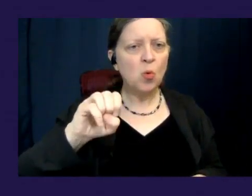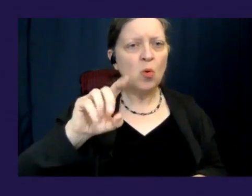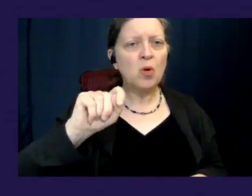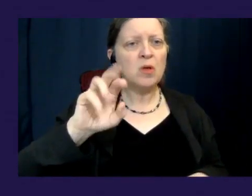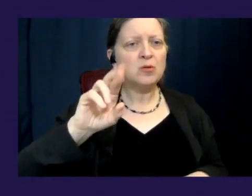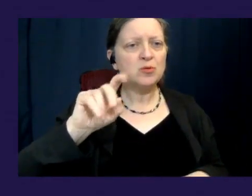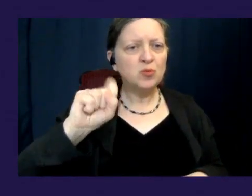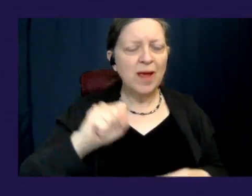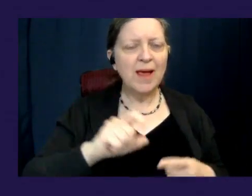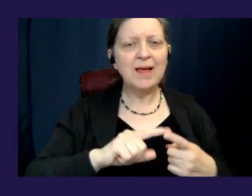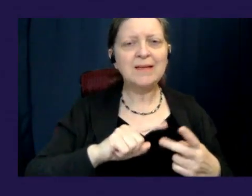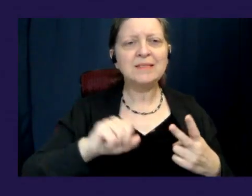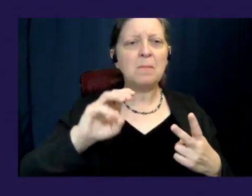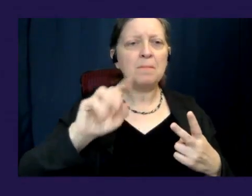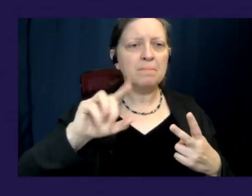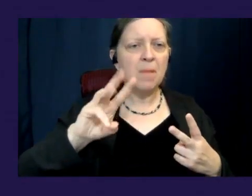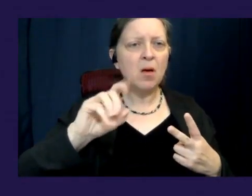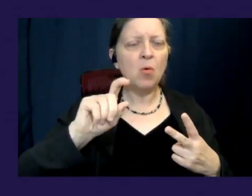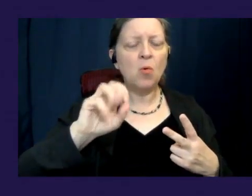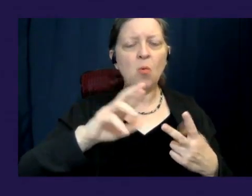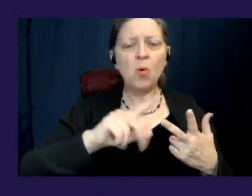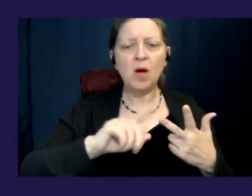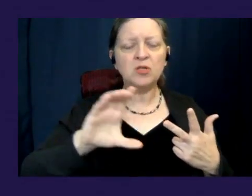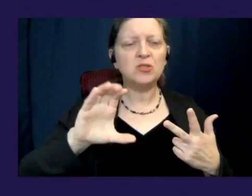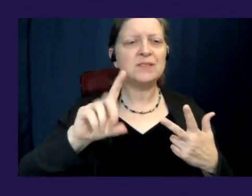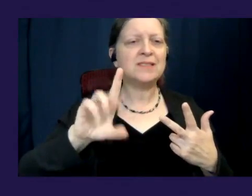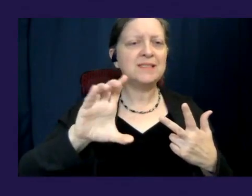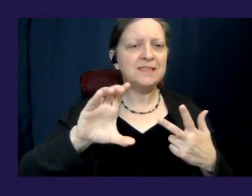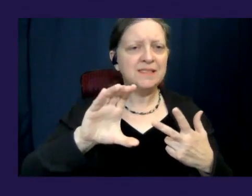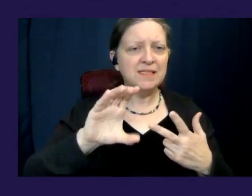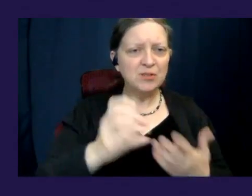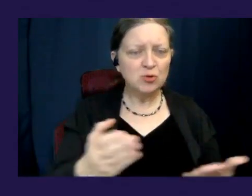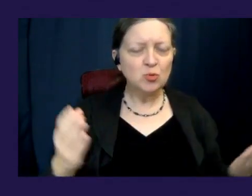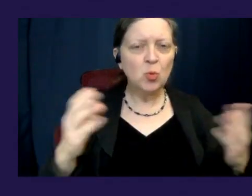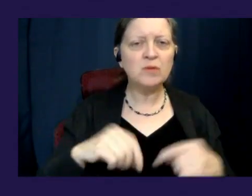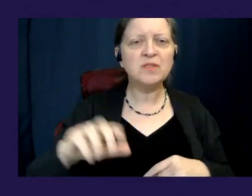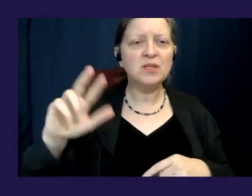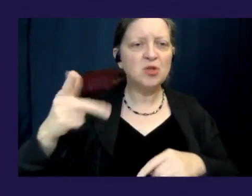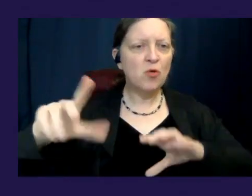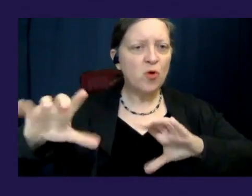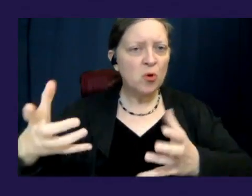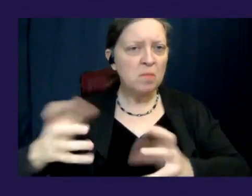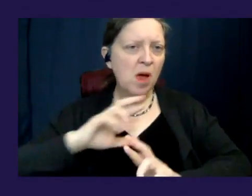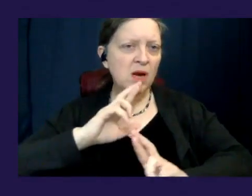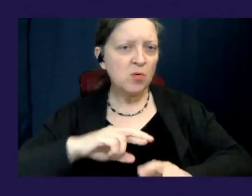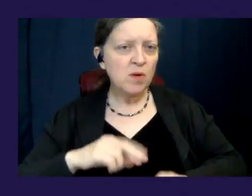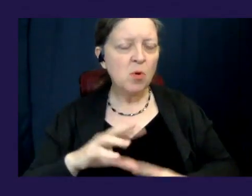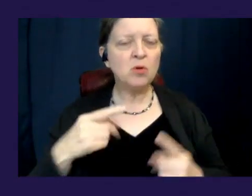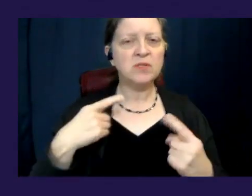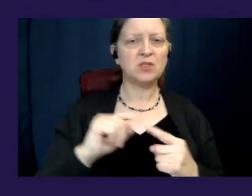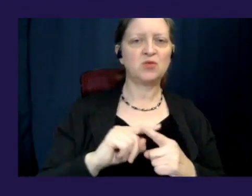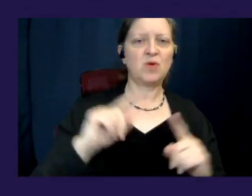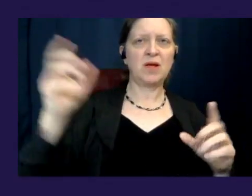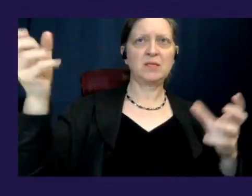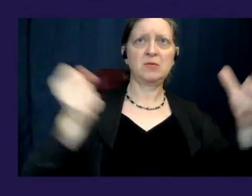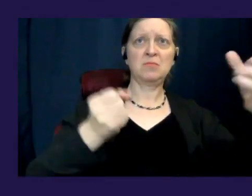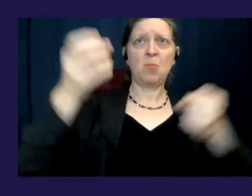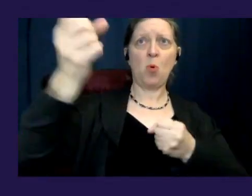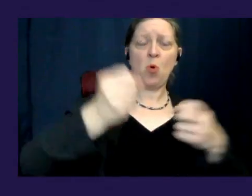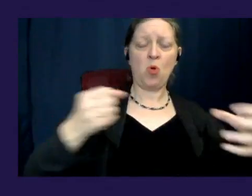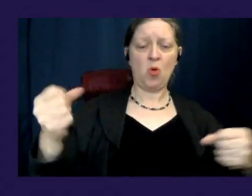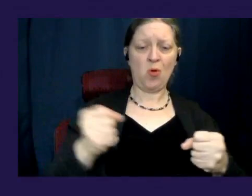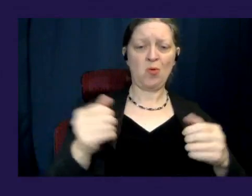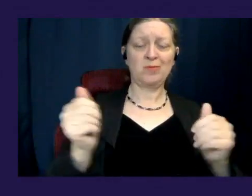like CDC Info and the National Immunization Survey, but third-party reports, and trying to marry all those, once again, to tell a